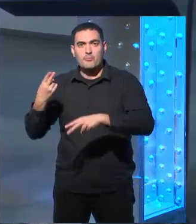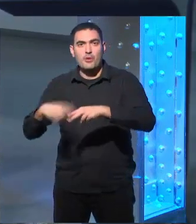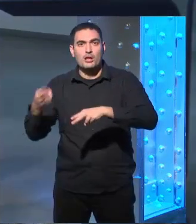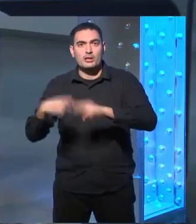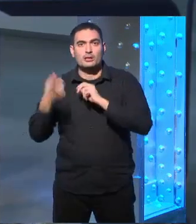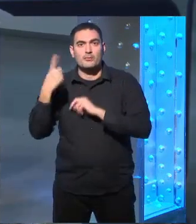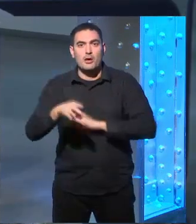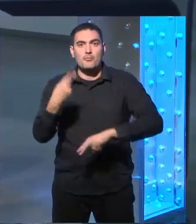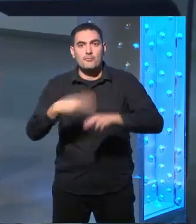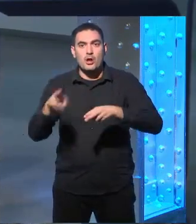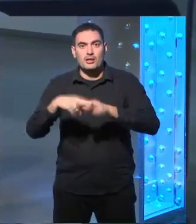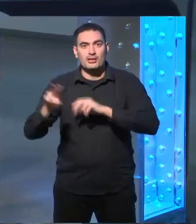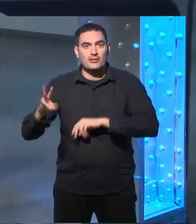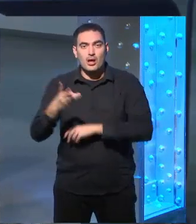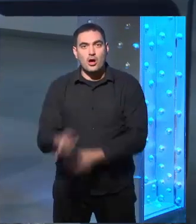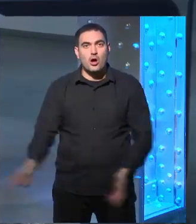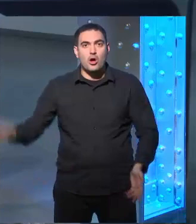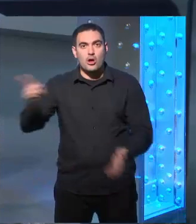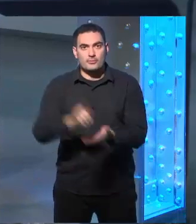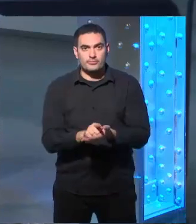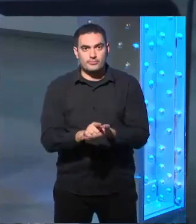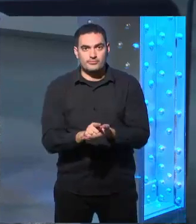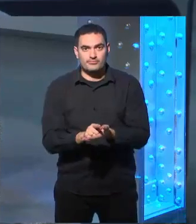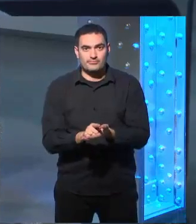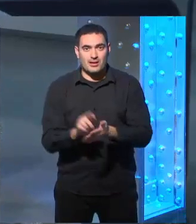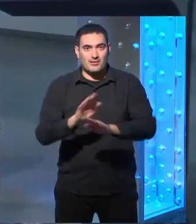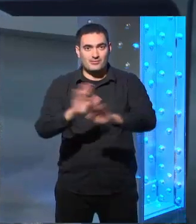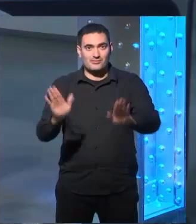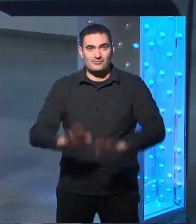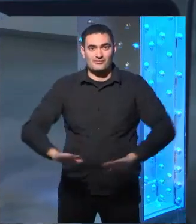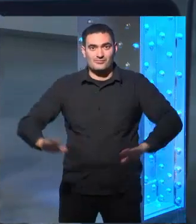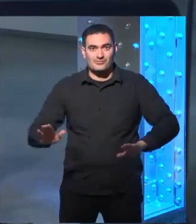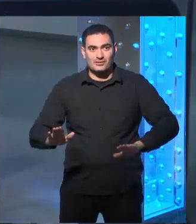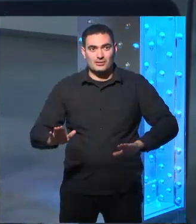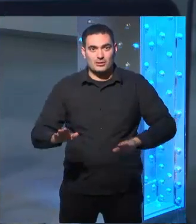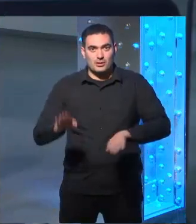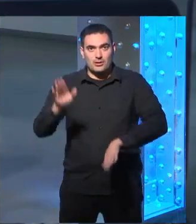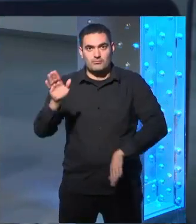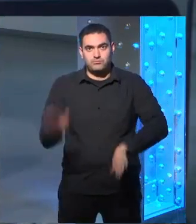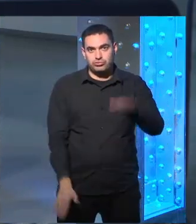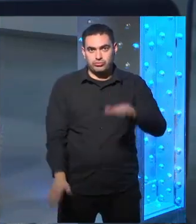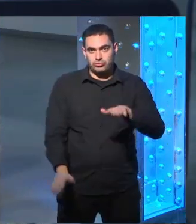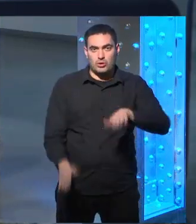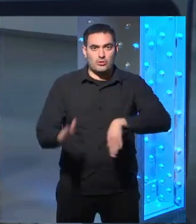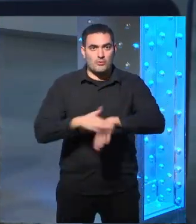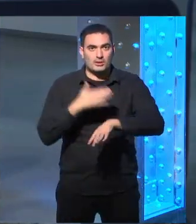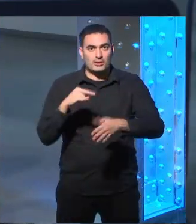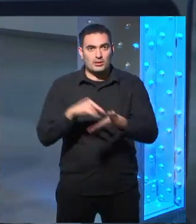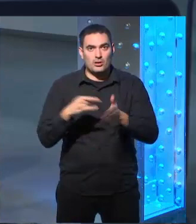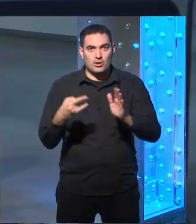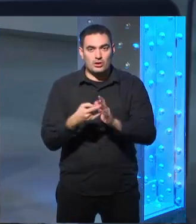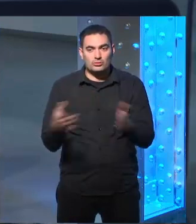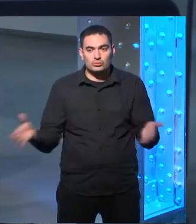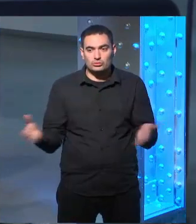are different aspects that are related to politics, and also those policies that are